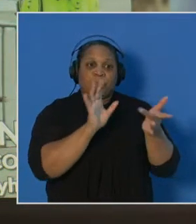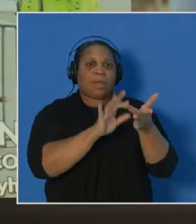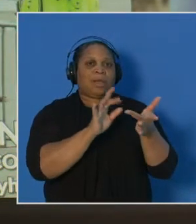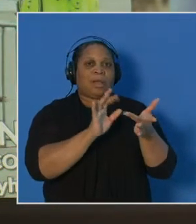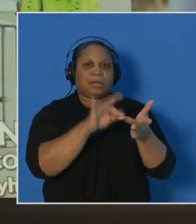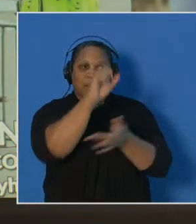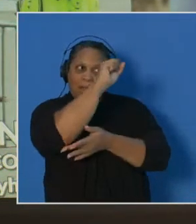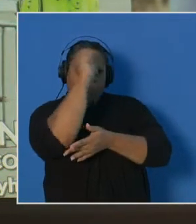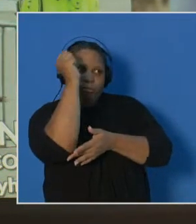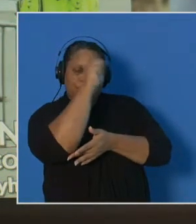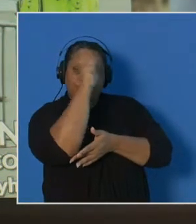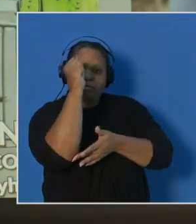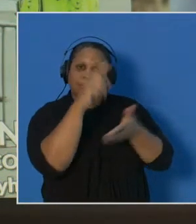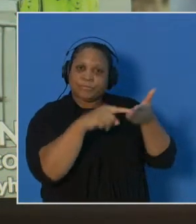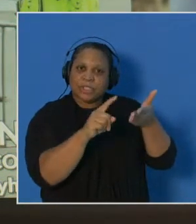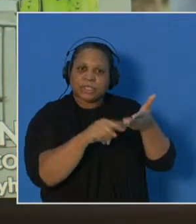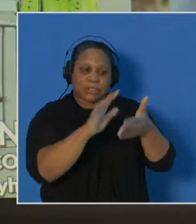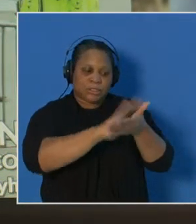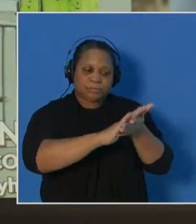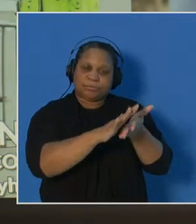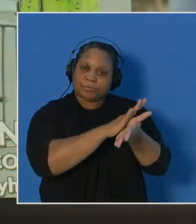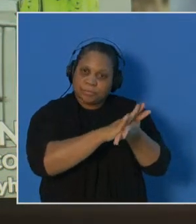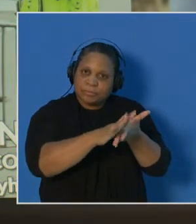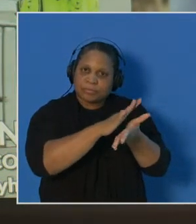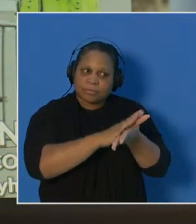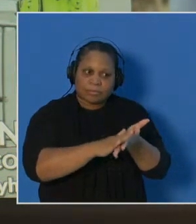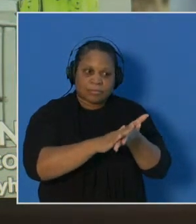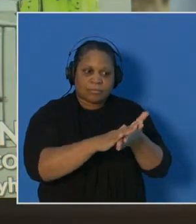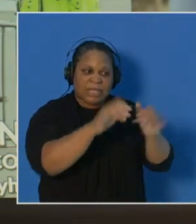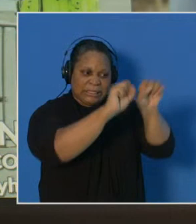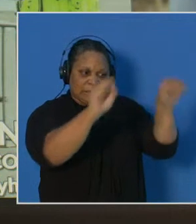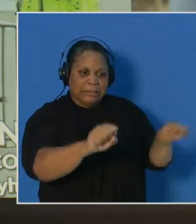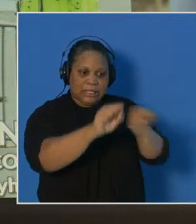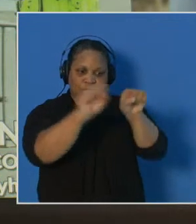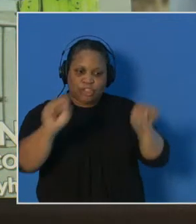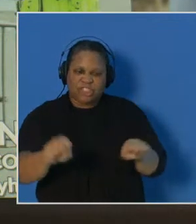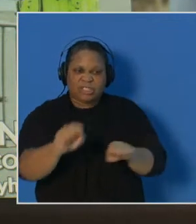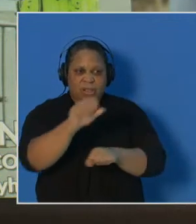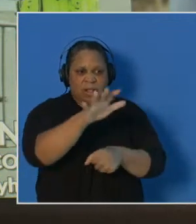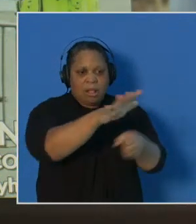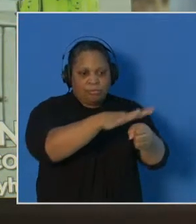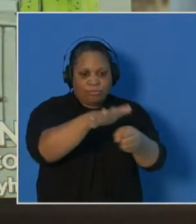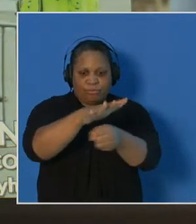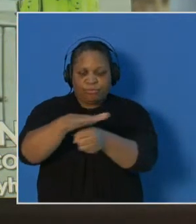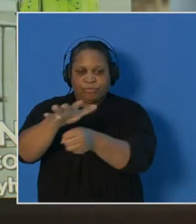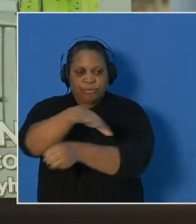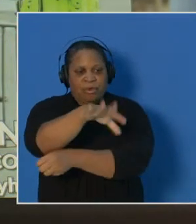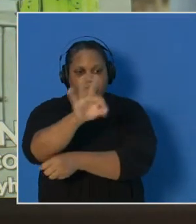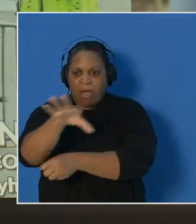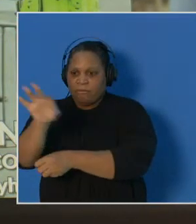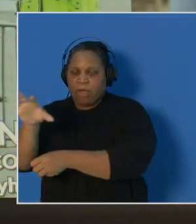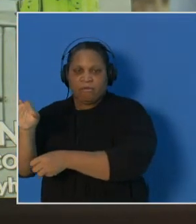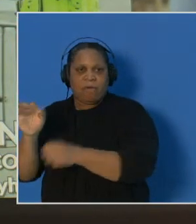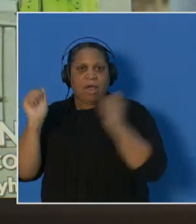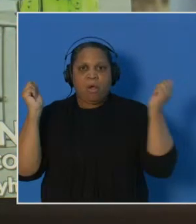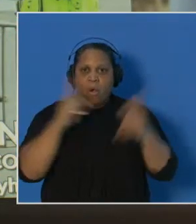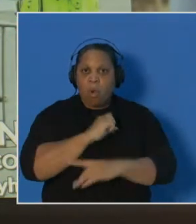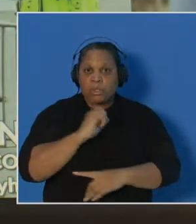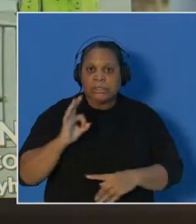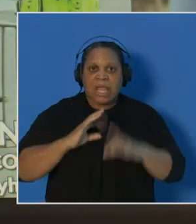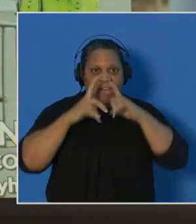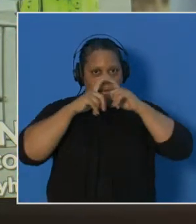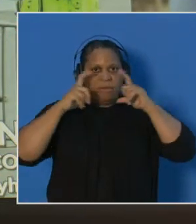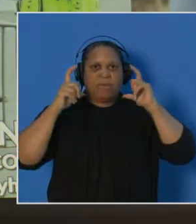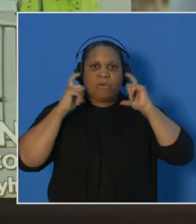temperature checks, hand sanitization stations located throughout the facility, all staff wearing face masks, and